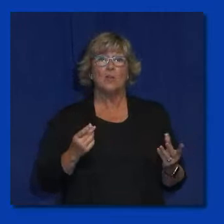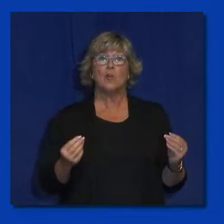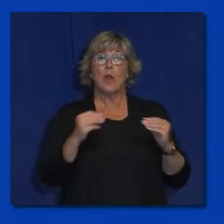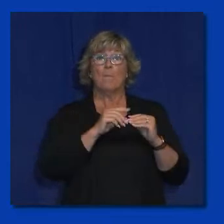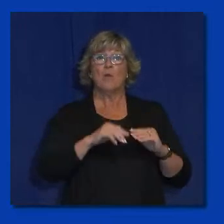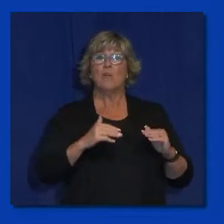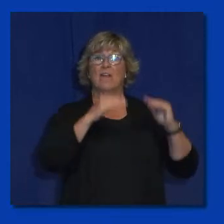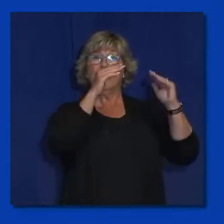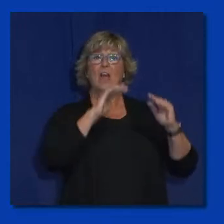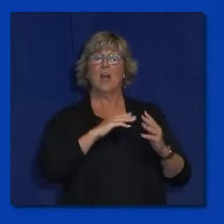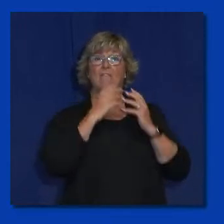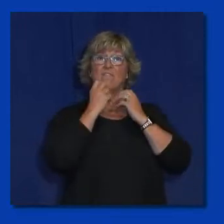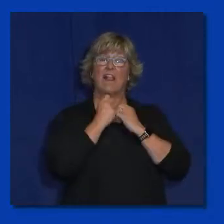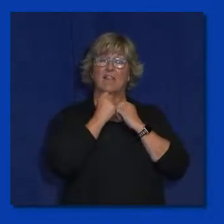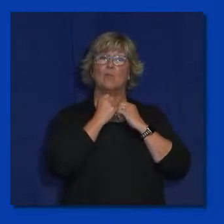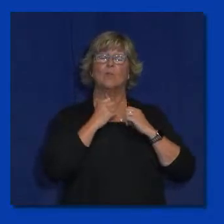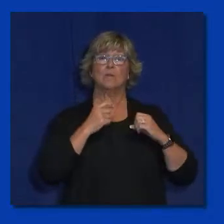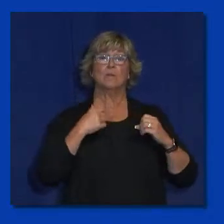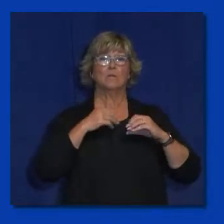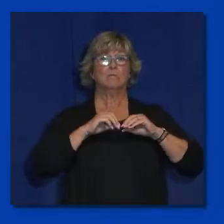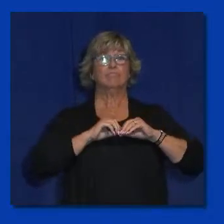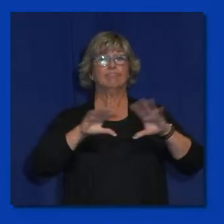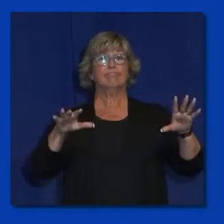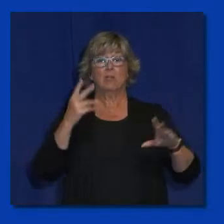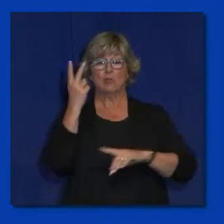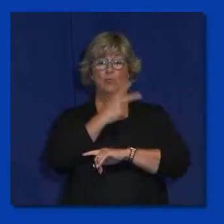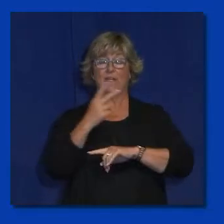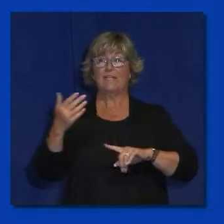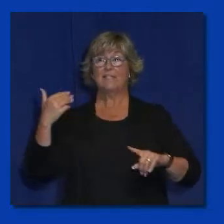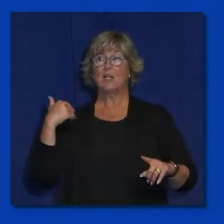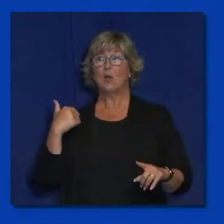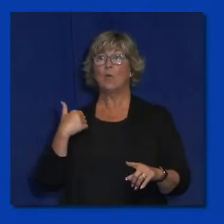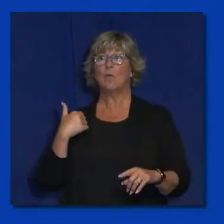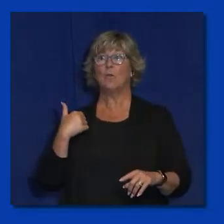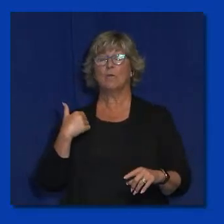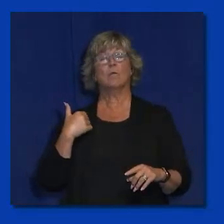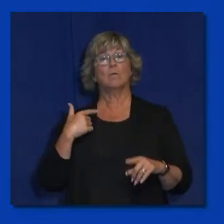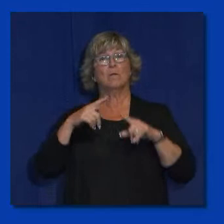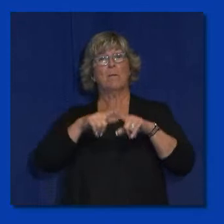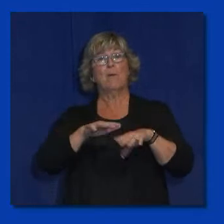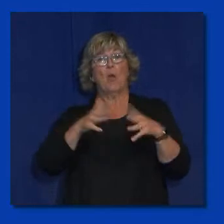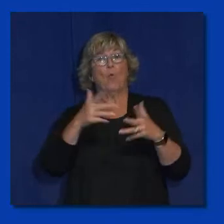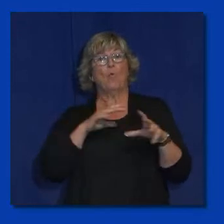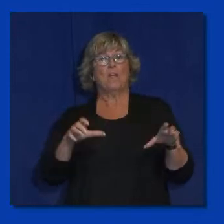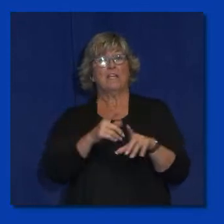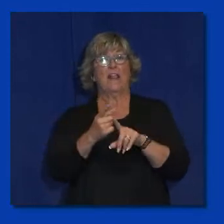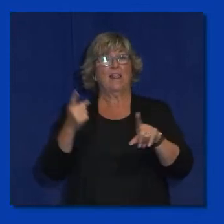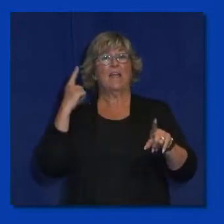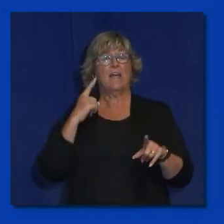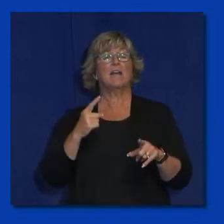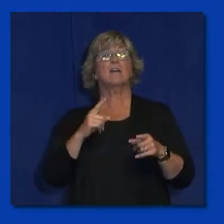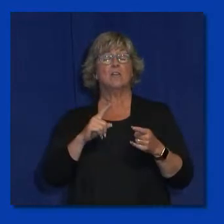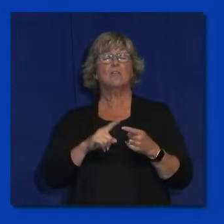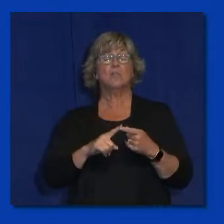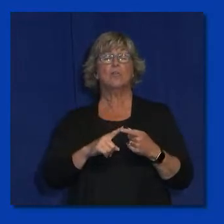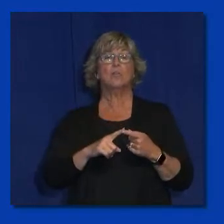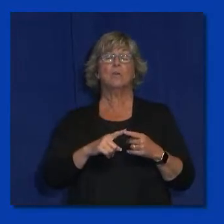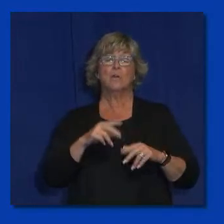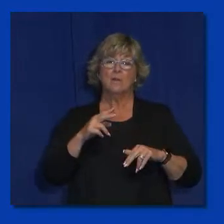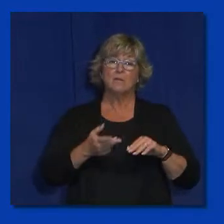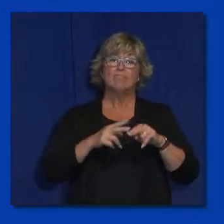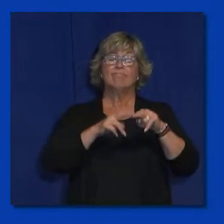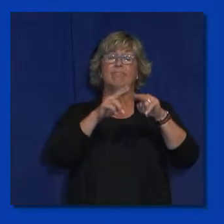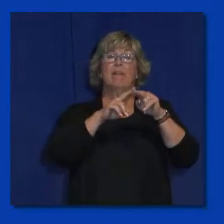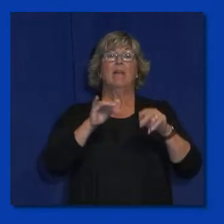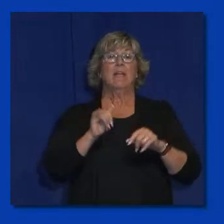to advance our values? We put this out 2 days ago, building on what we did last year in terms of supporting reproductive health, addressing